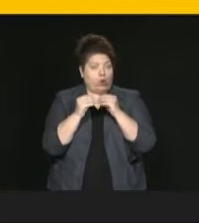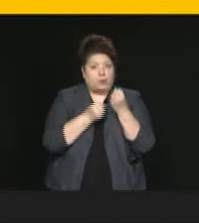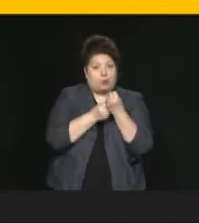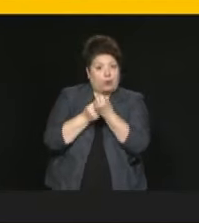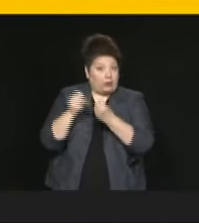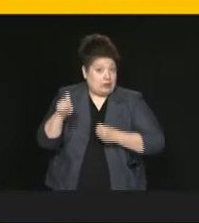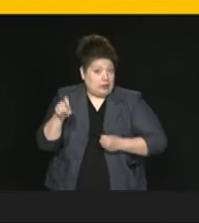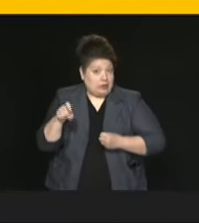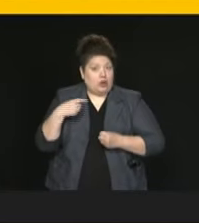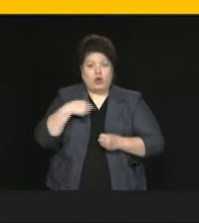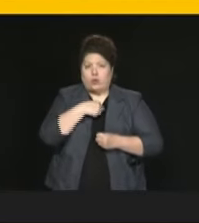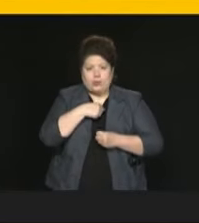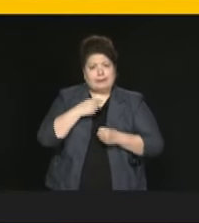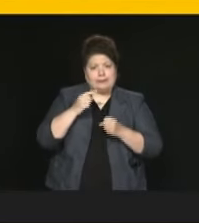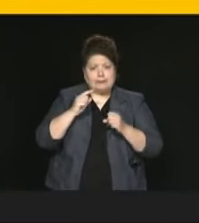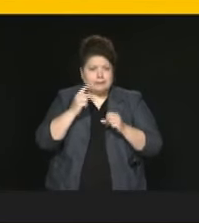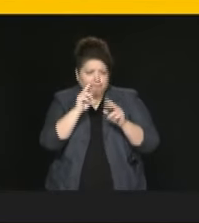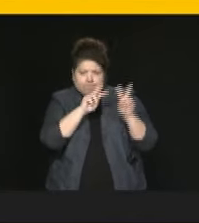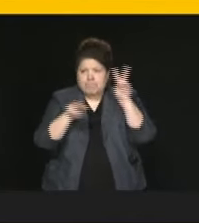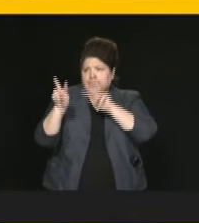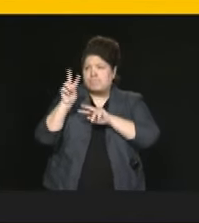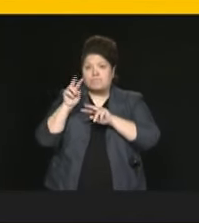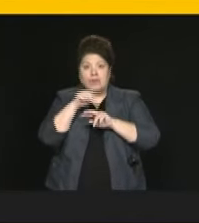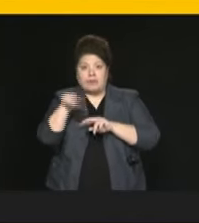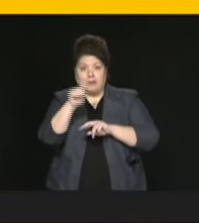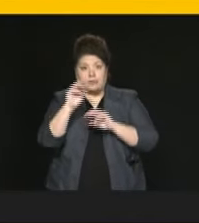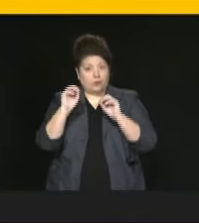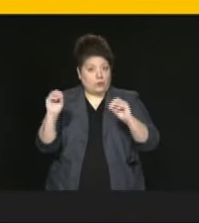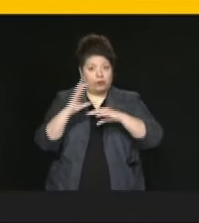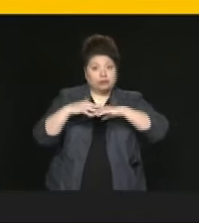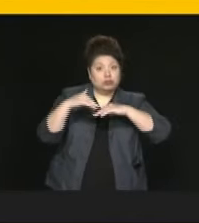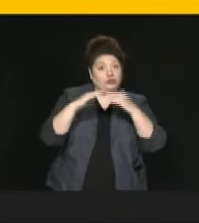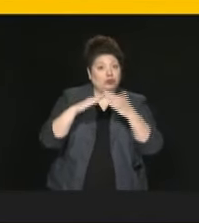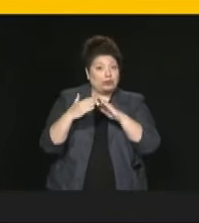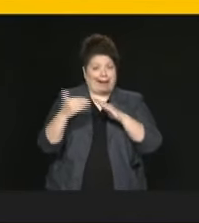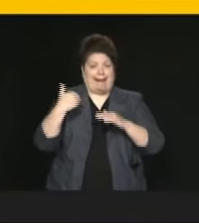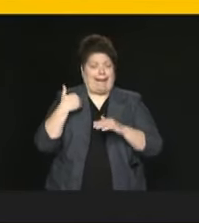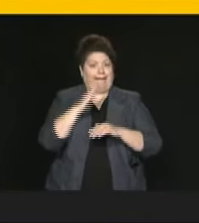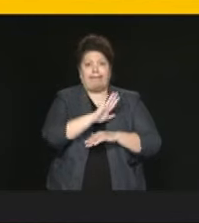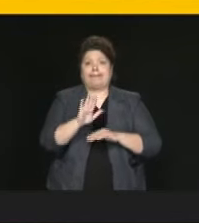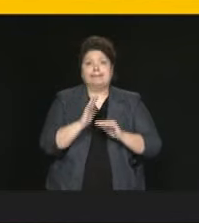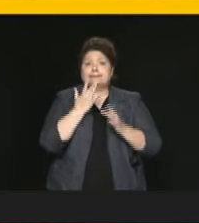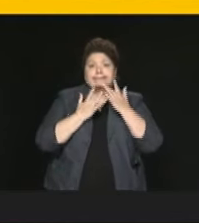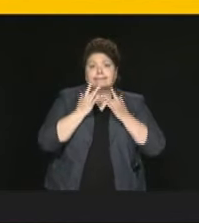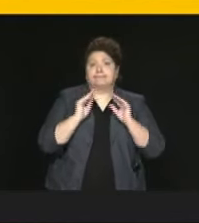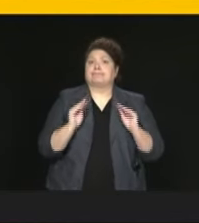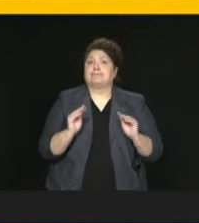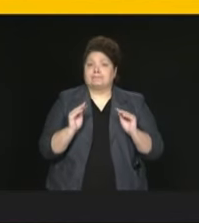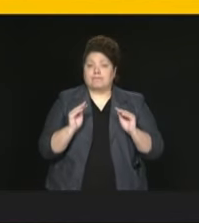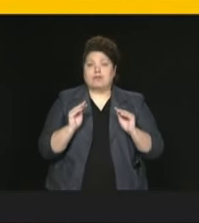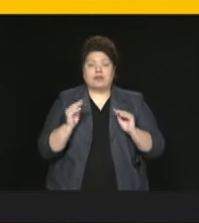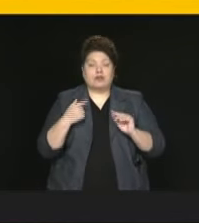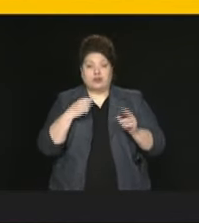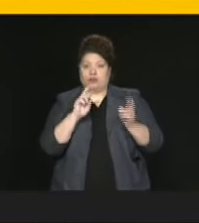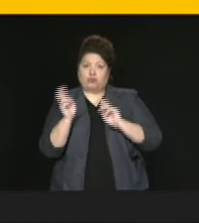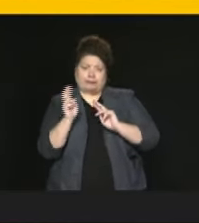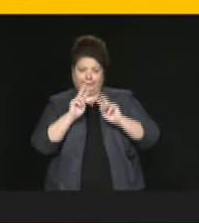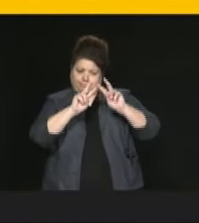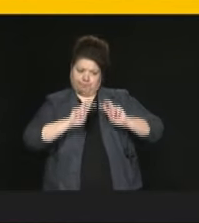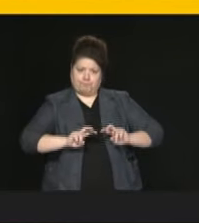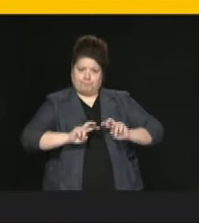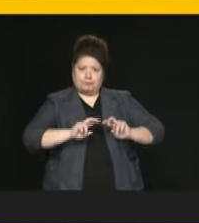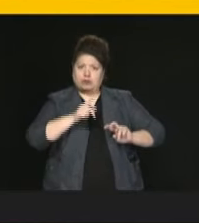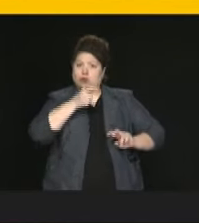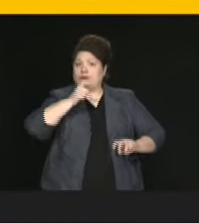Indigenous community is left behind. We are learning from past experience with responding to pandemics in Canada